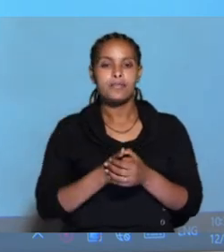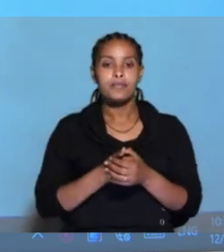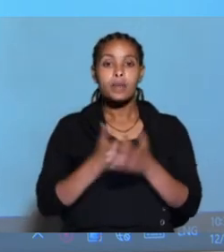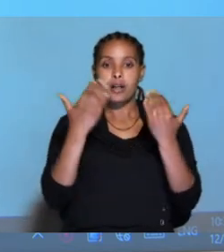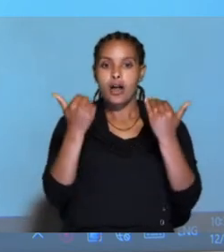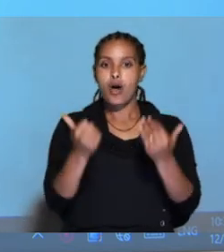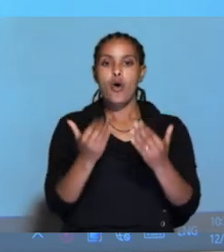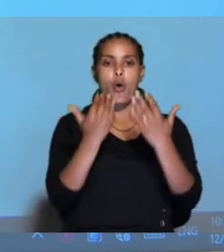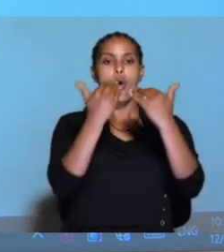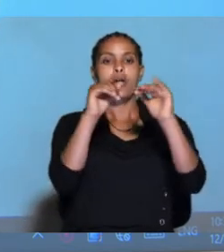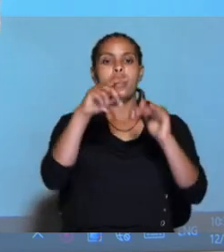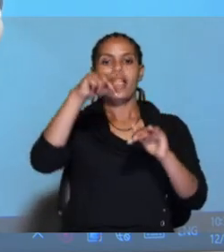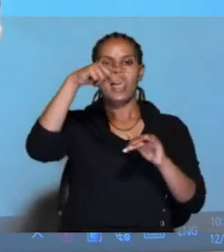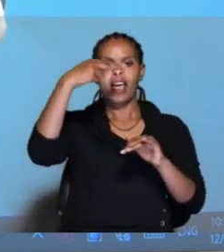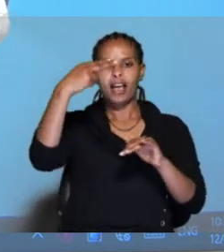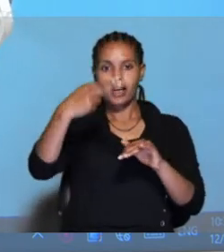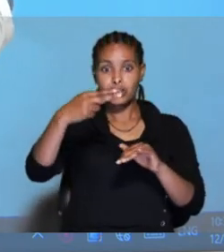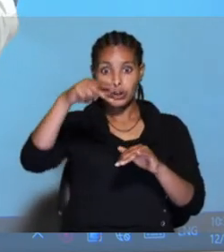Now